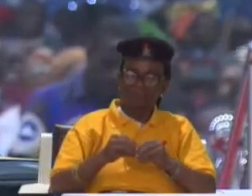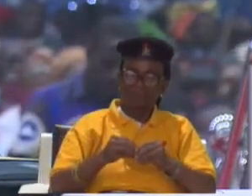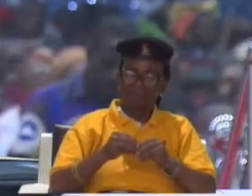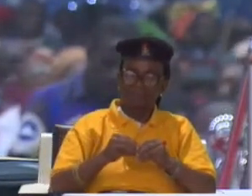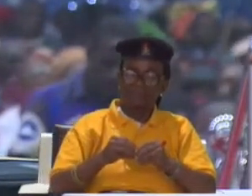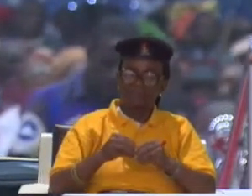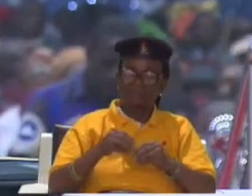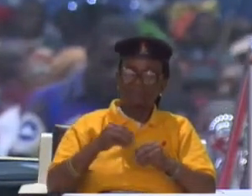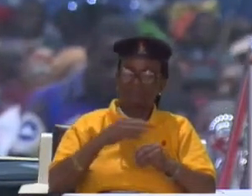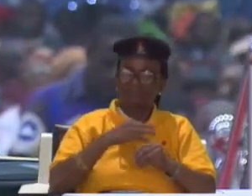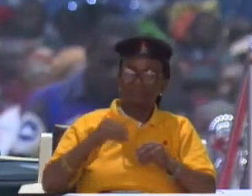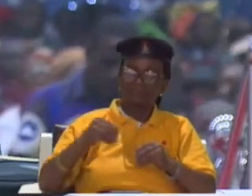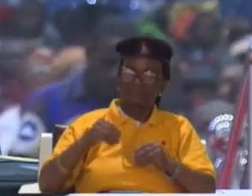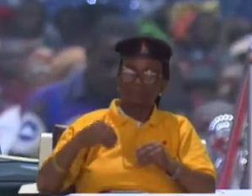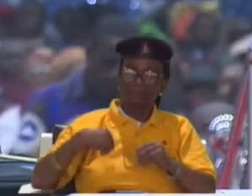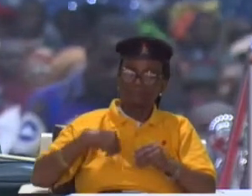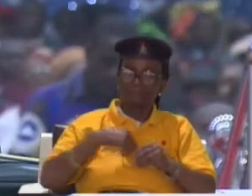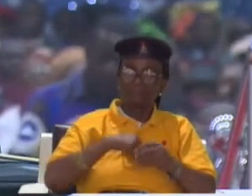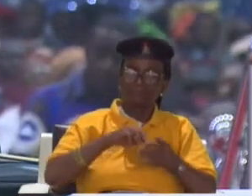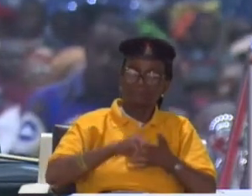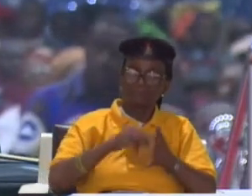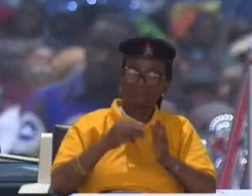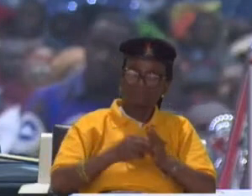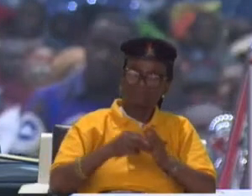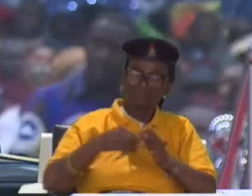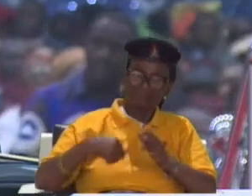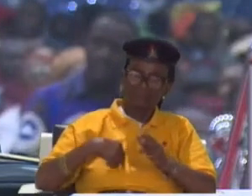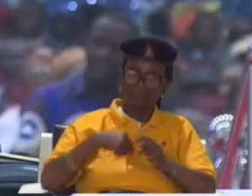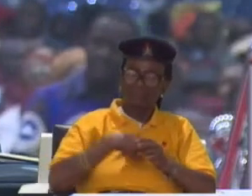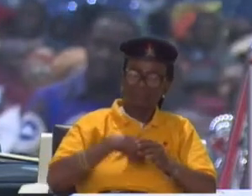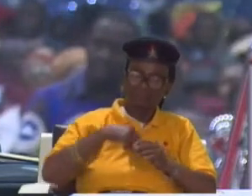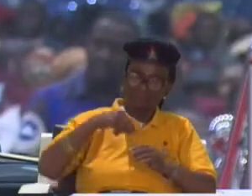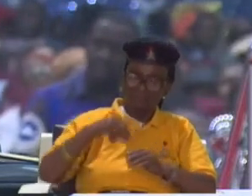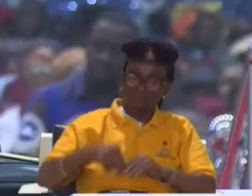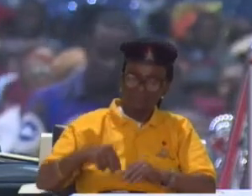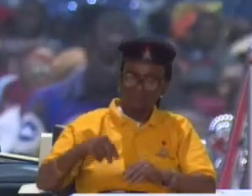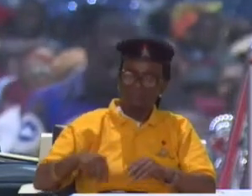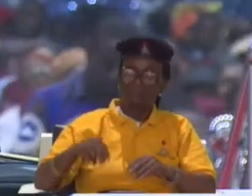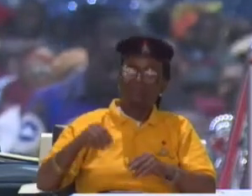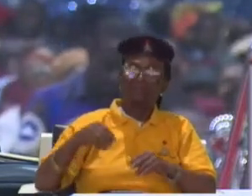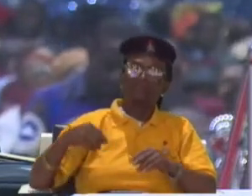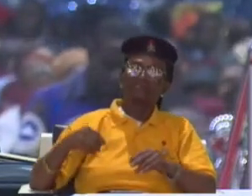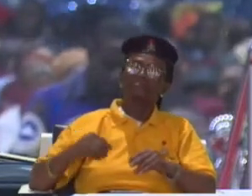And I mean, we need them in hundreds.